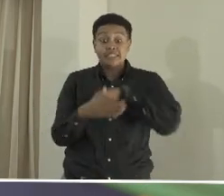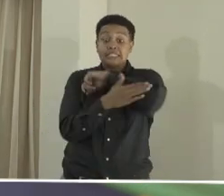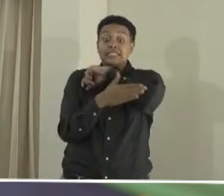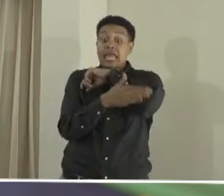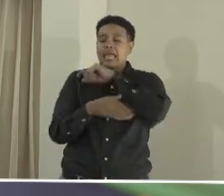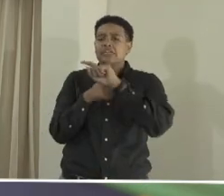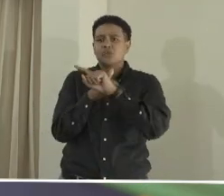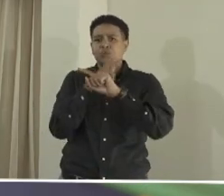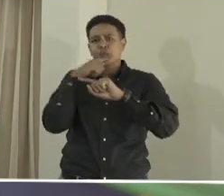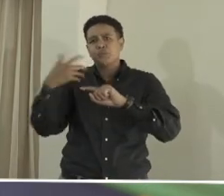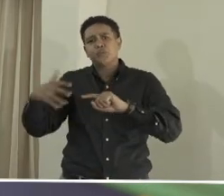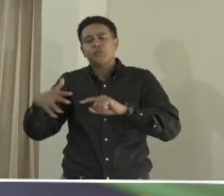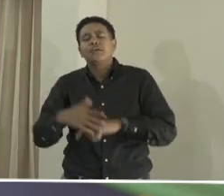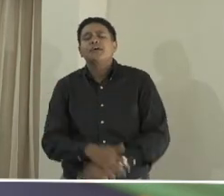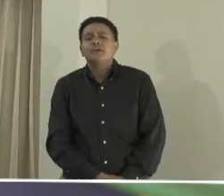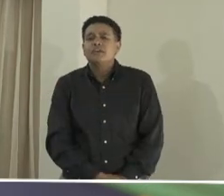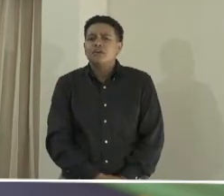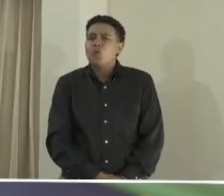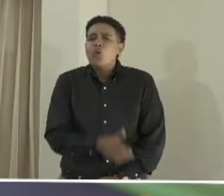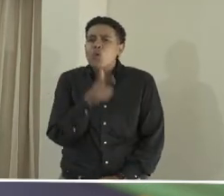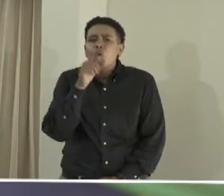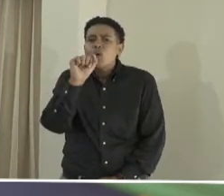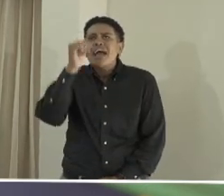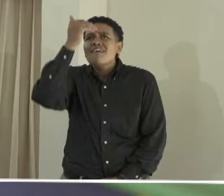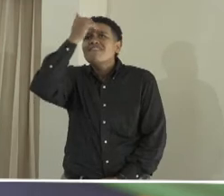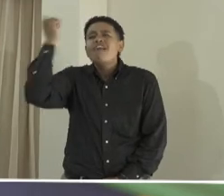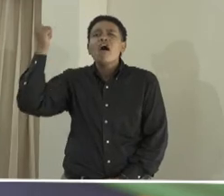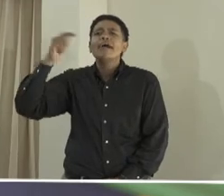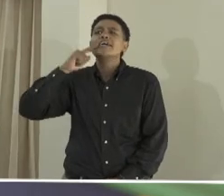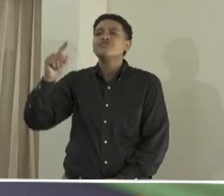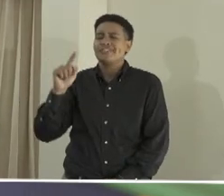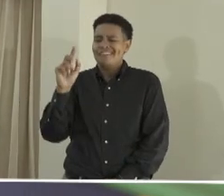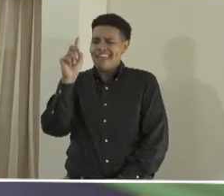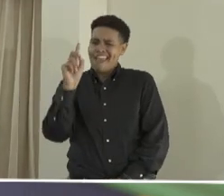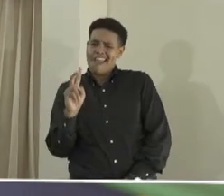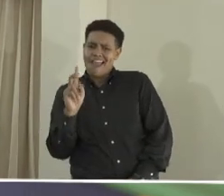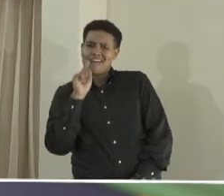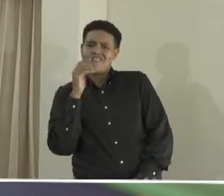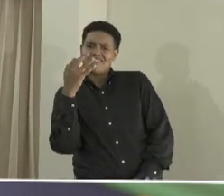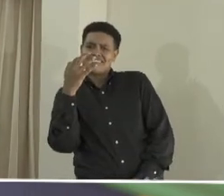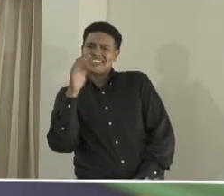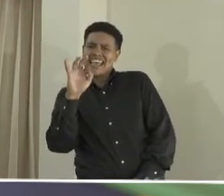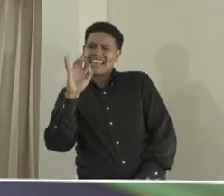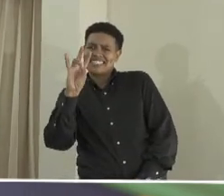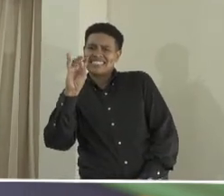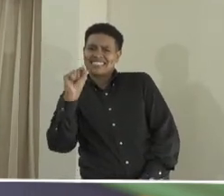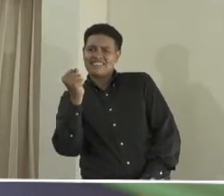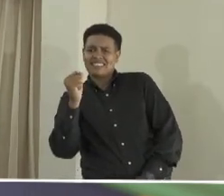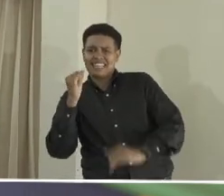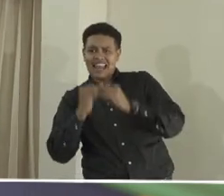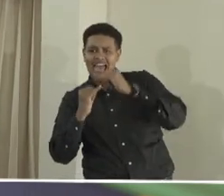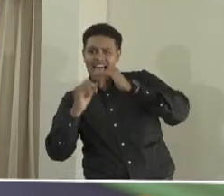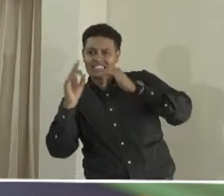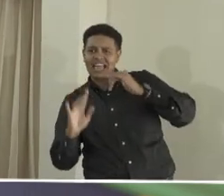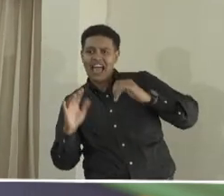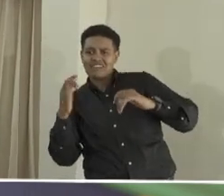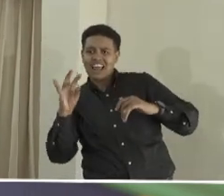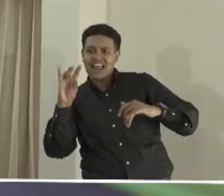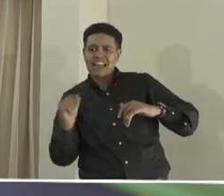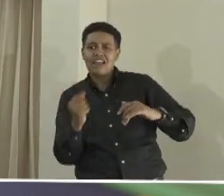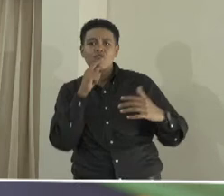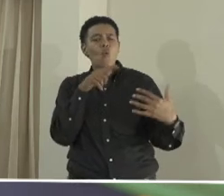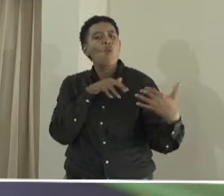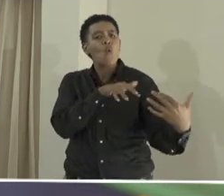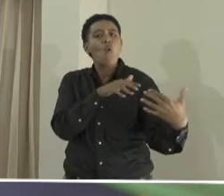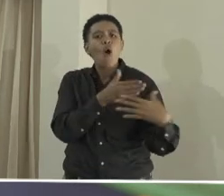nation is. Who can forget the latter half of the 1970s? The war between